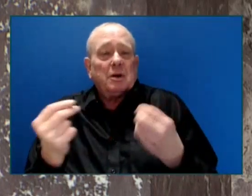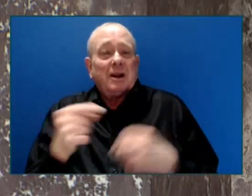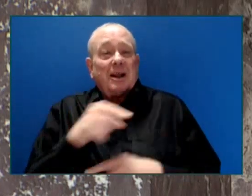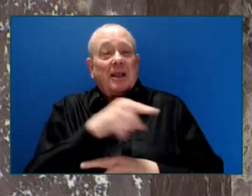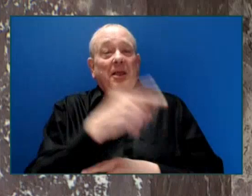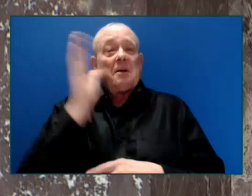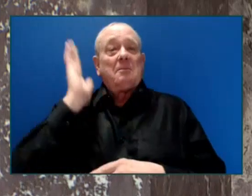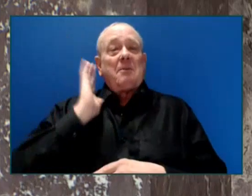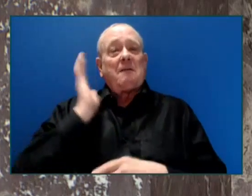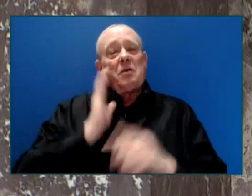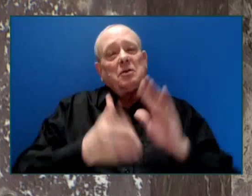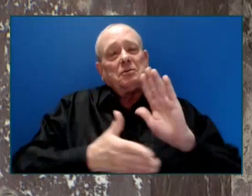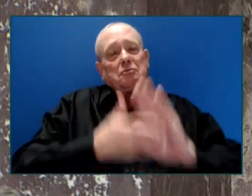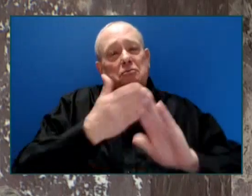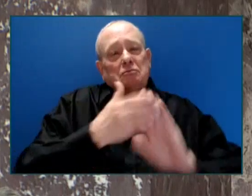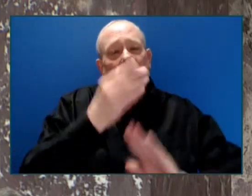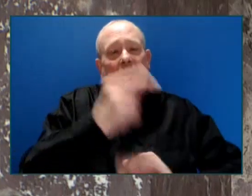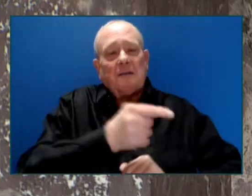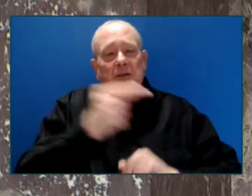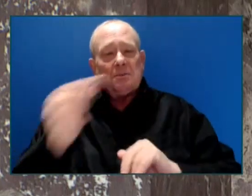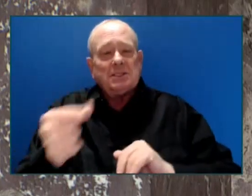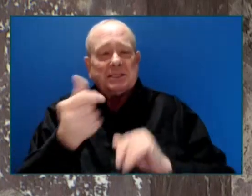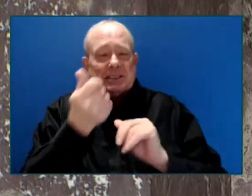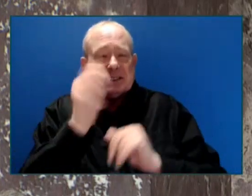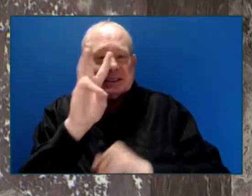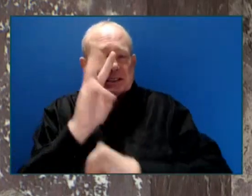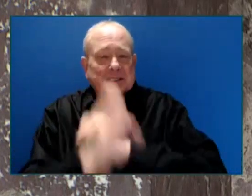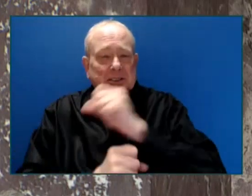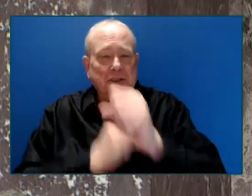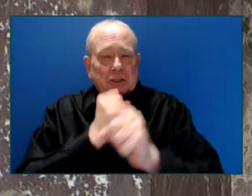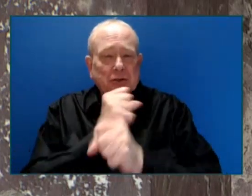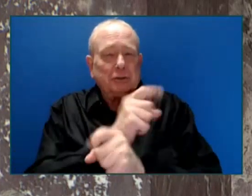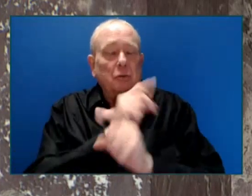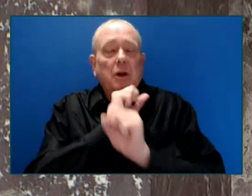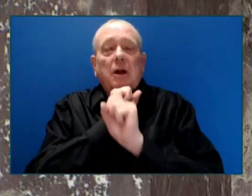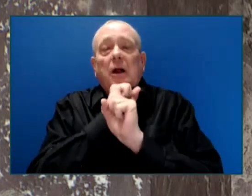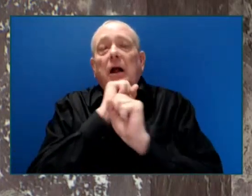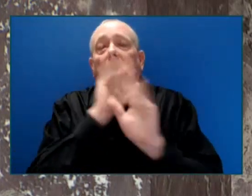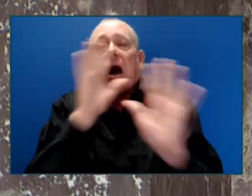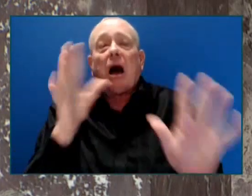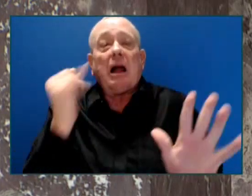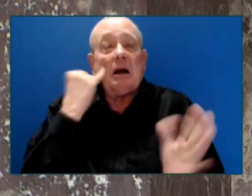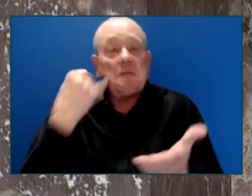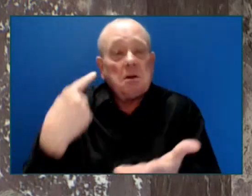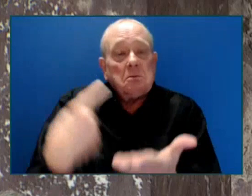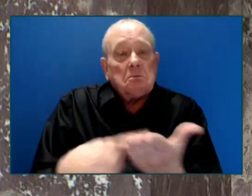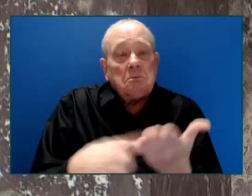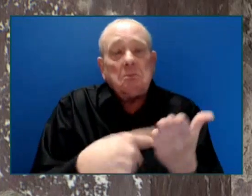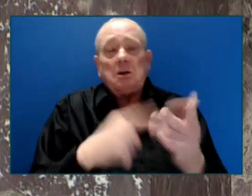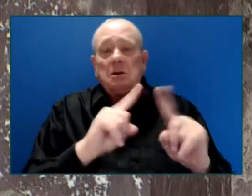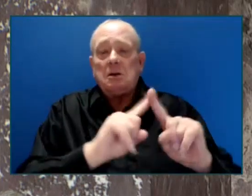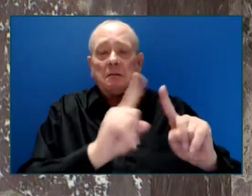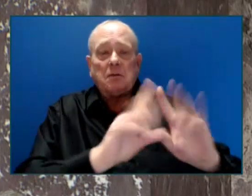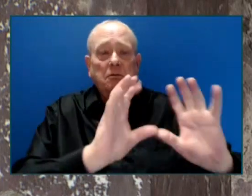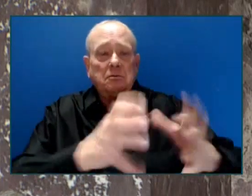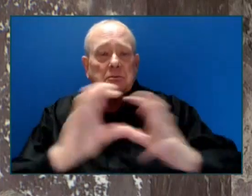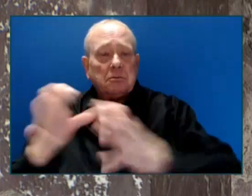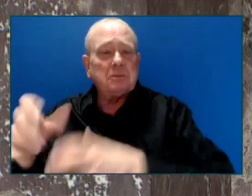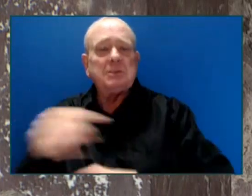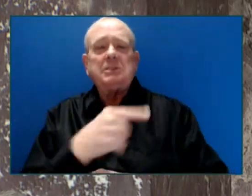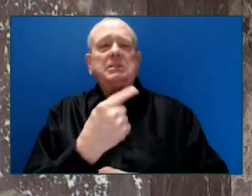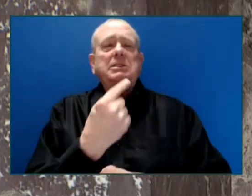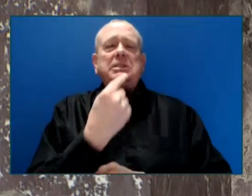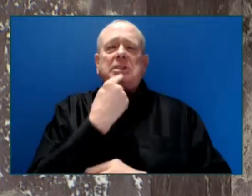Speaker. They did nothing. And if you talk to stakeholder after stakeholder, they will say decades of underinvestment is the reason why we're in this challenge,